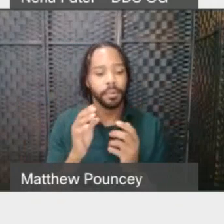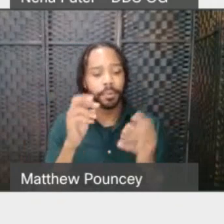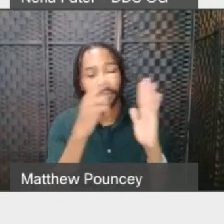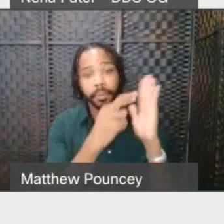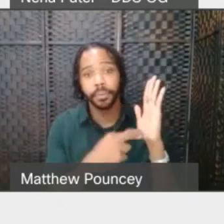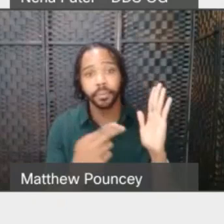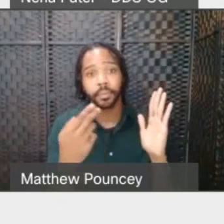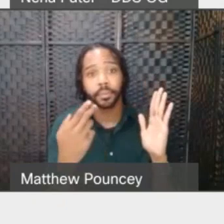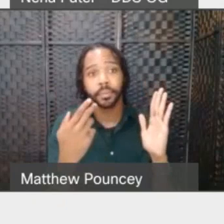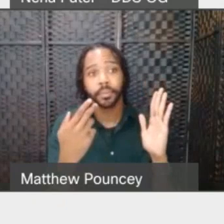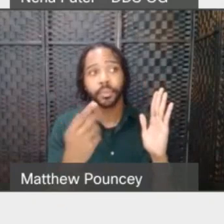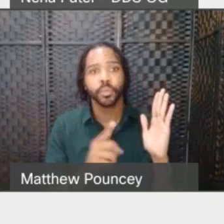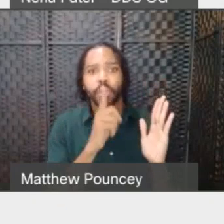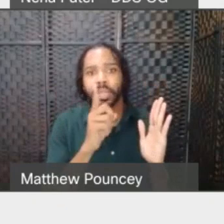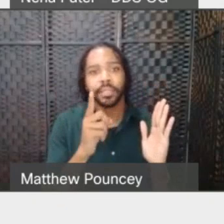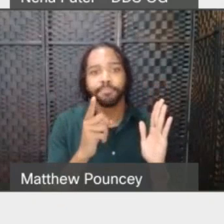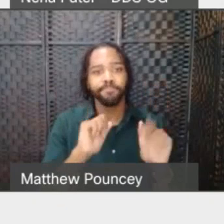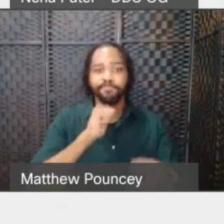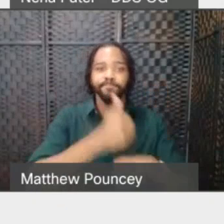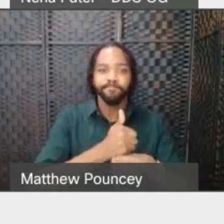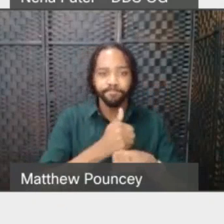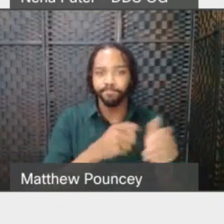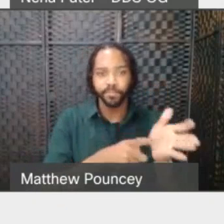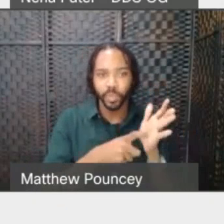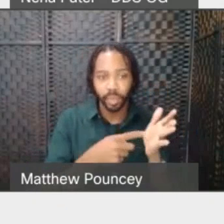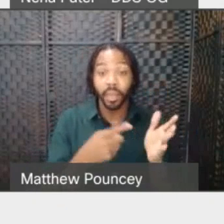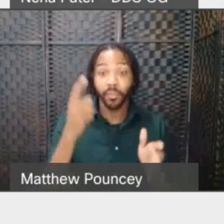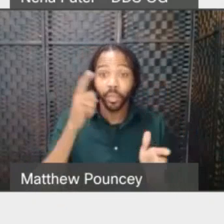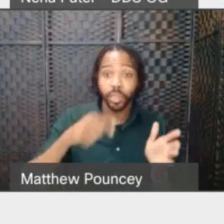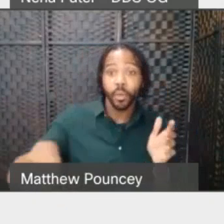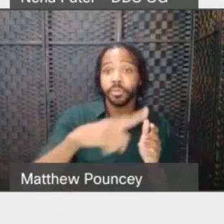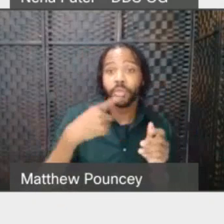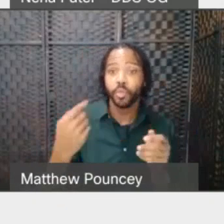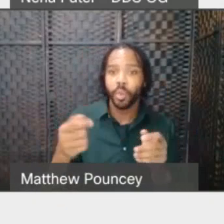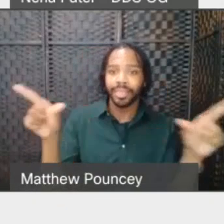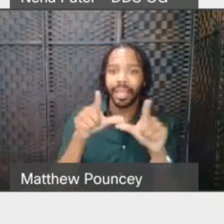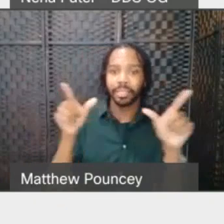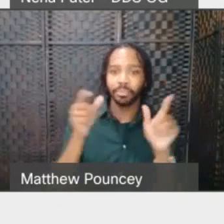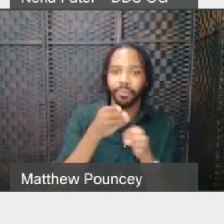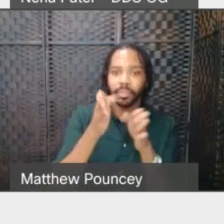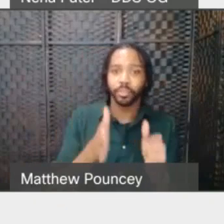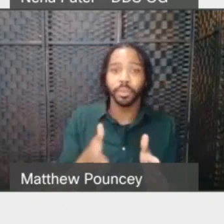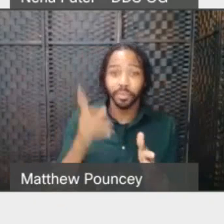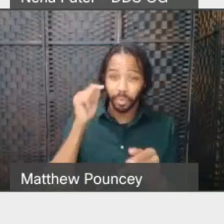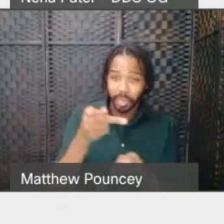an individual mandate. For people who are licensed professionals, I think it's very clear. To keep your license with the District